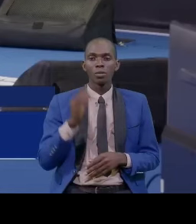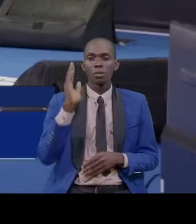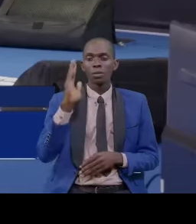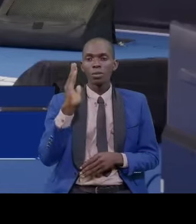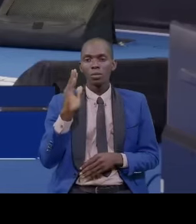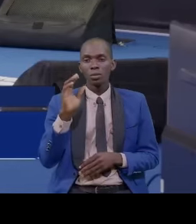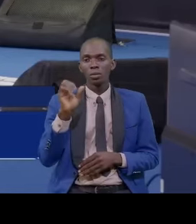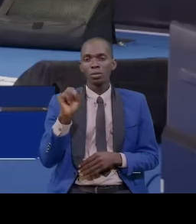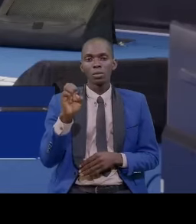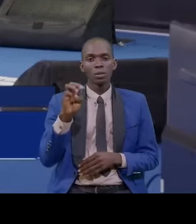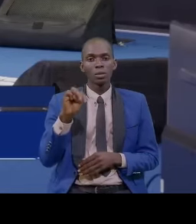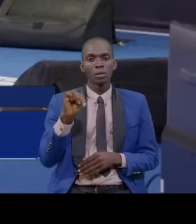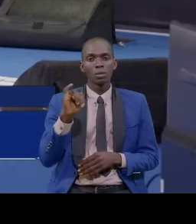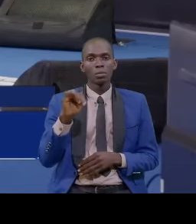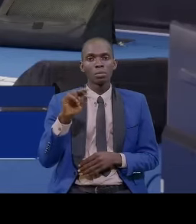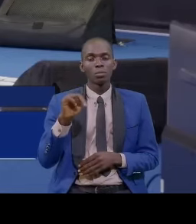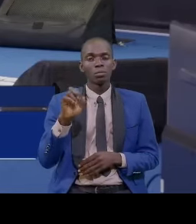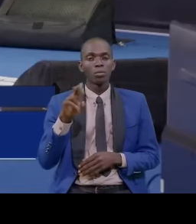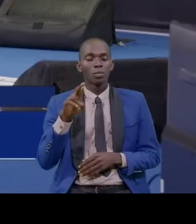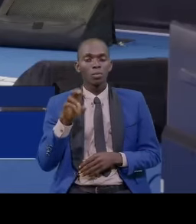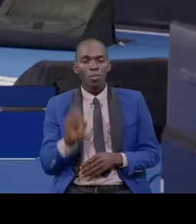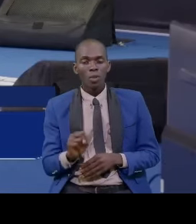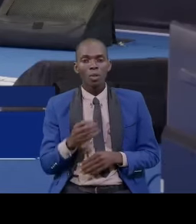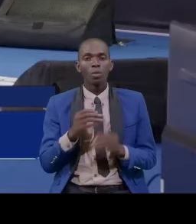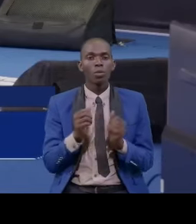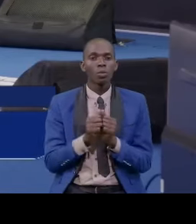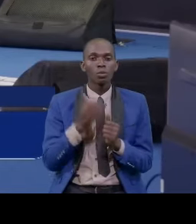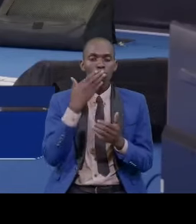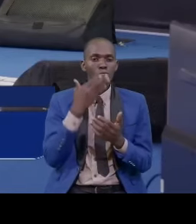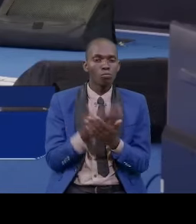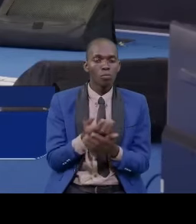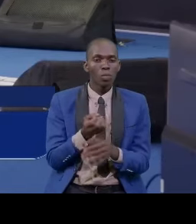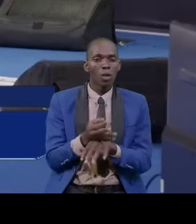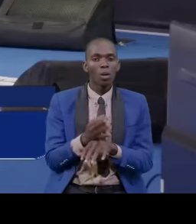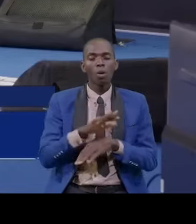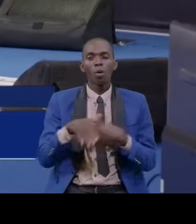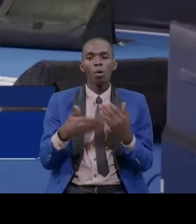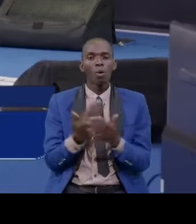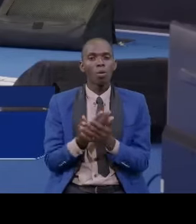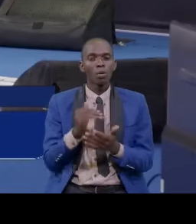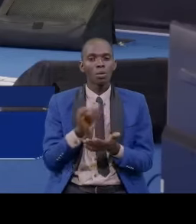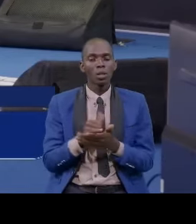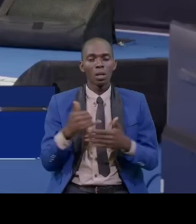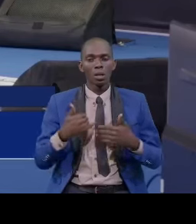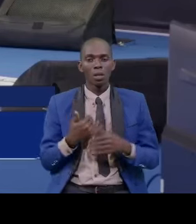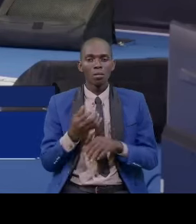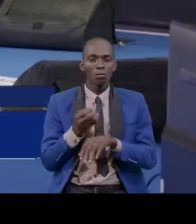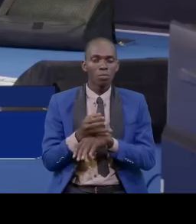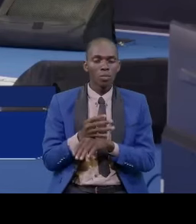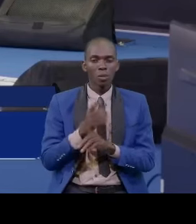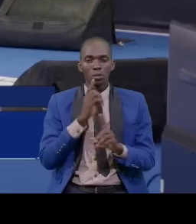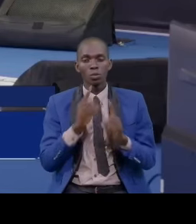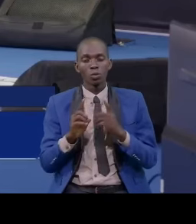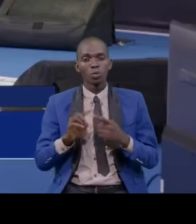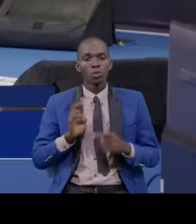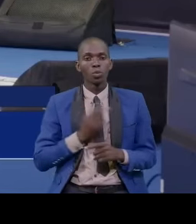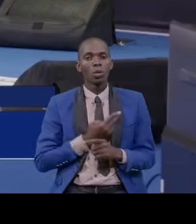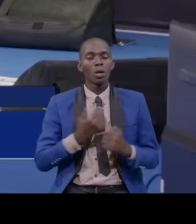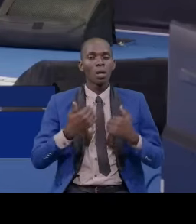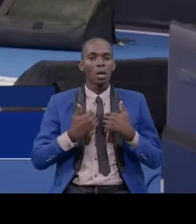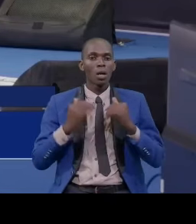goodwill messages, and all the people that have spoken, they have given us a word. The